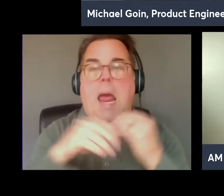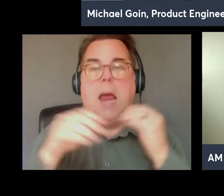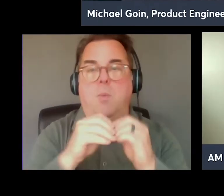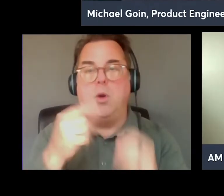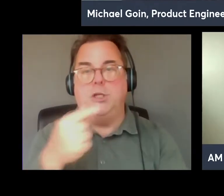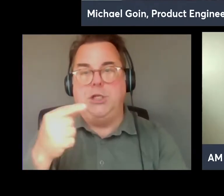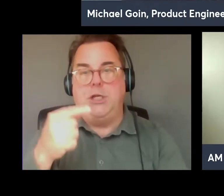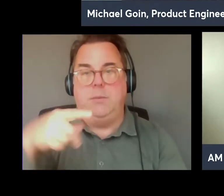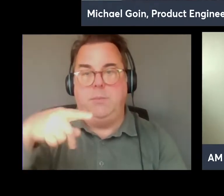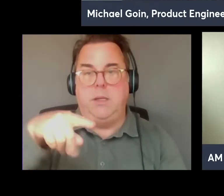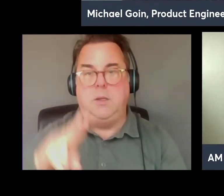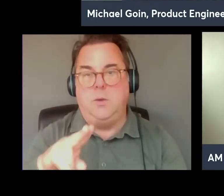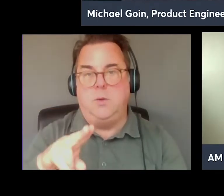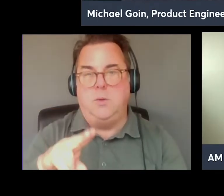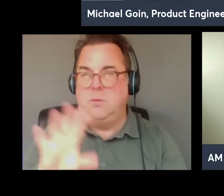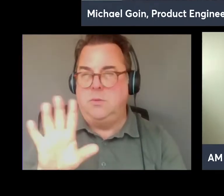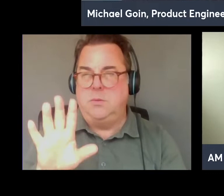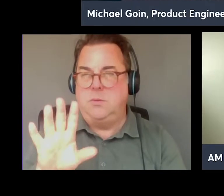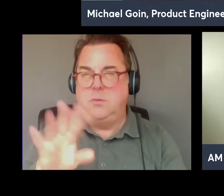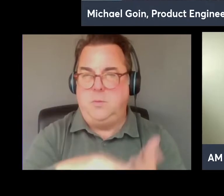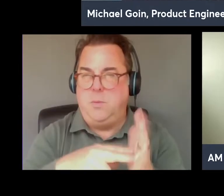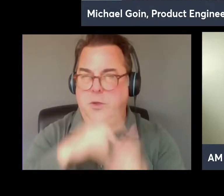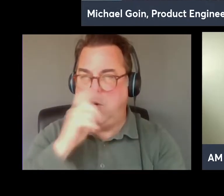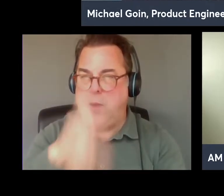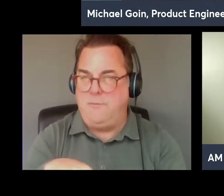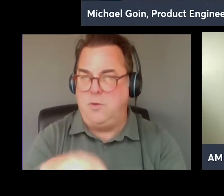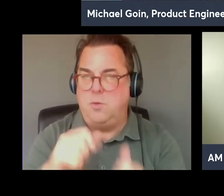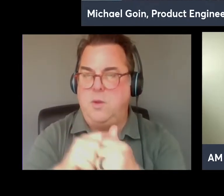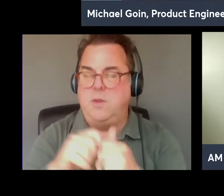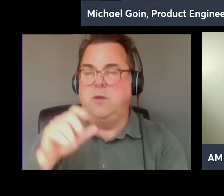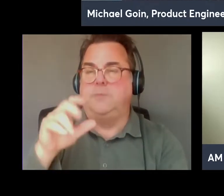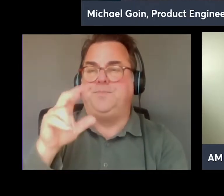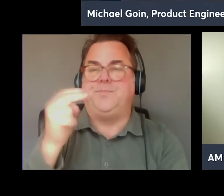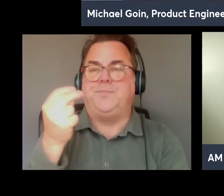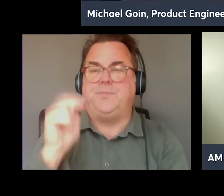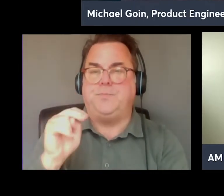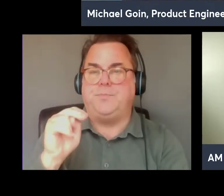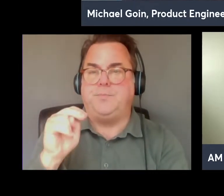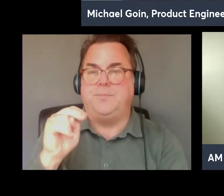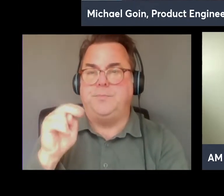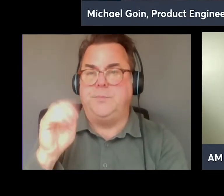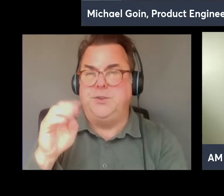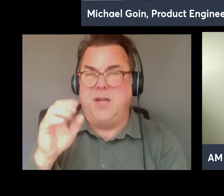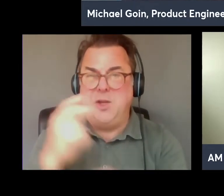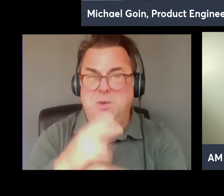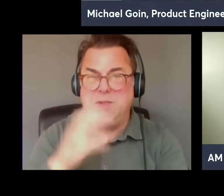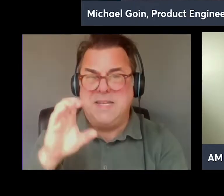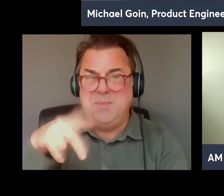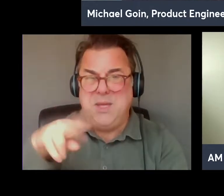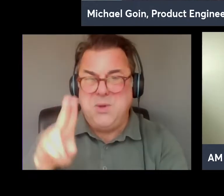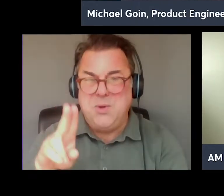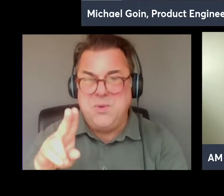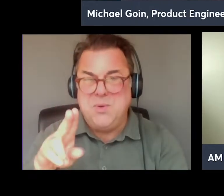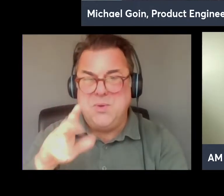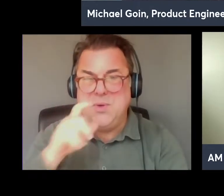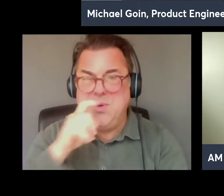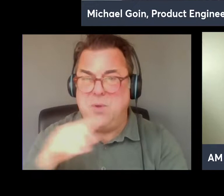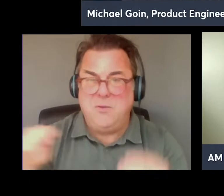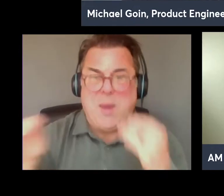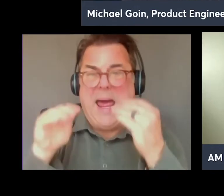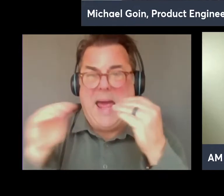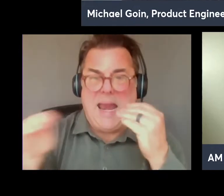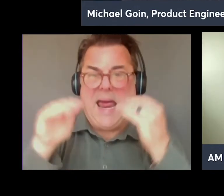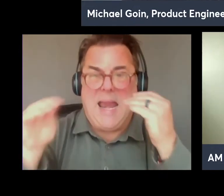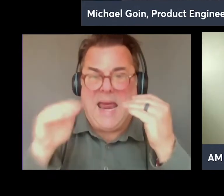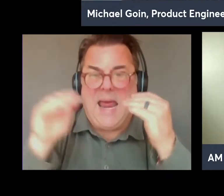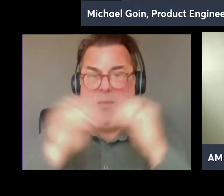So what you're saying with neural magic is you can use CPUs and you don't necessarily have to just keep increasing the hardware to